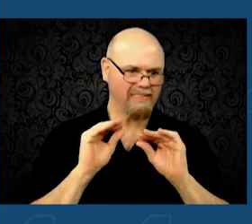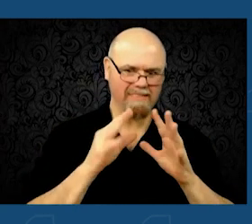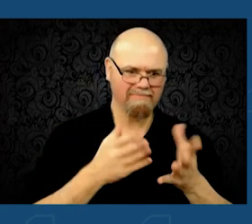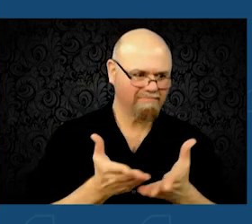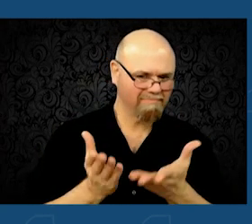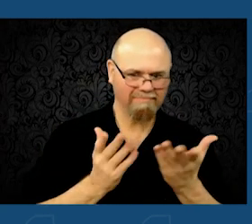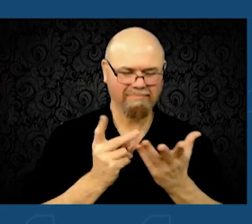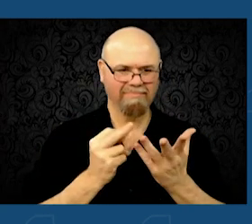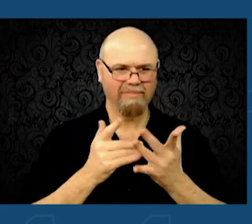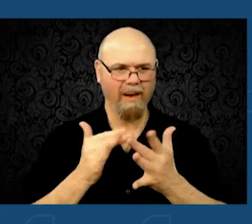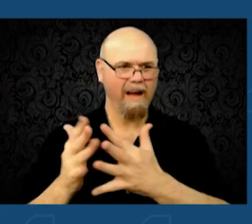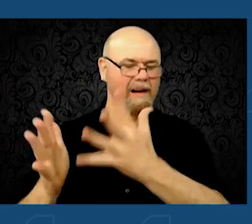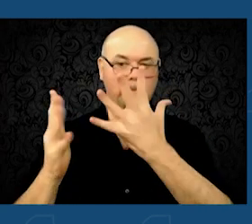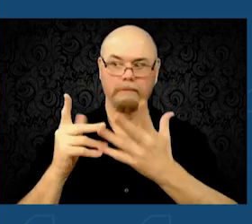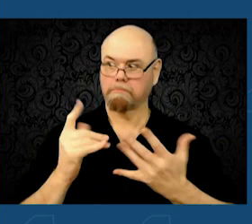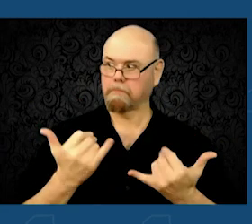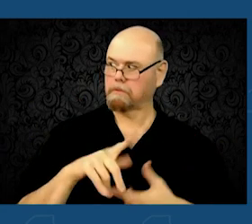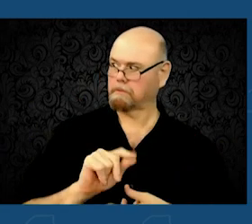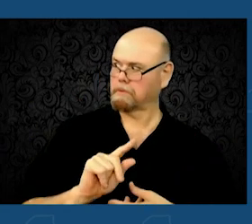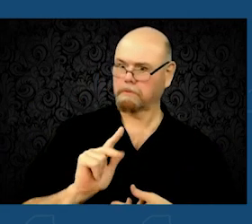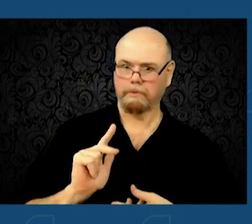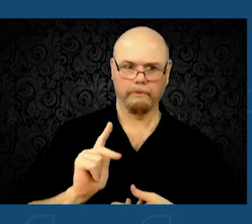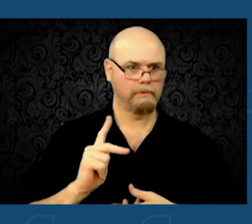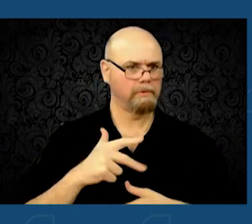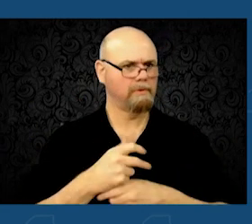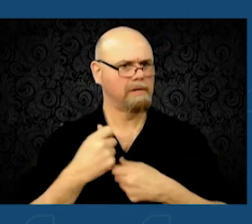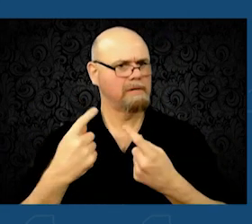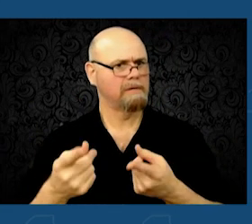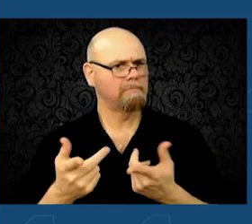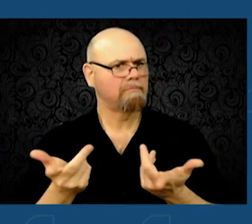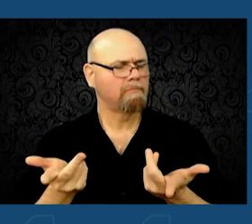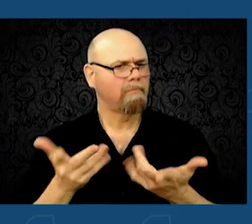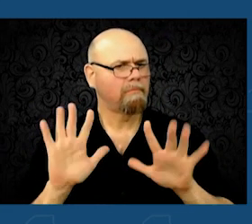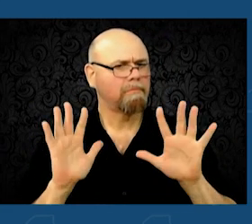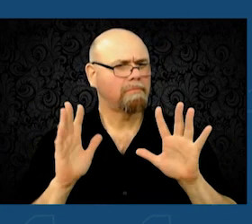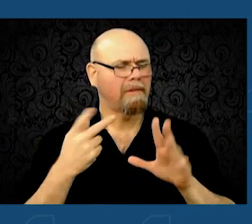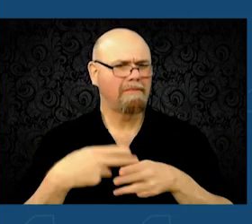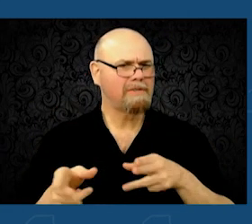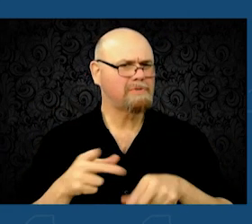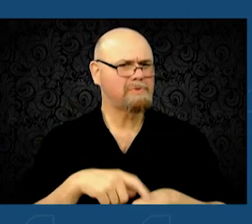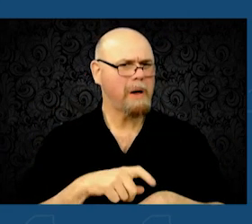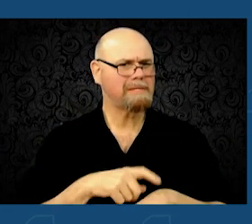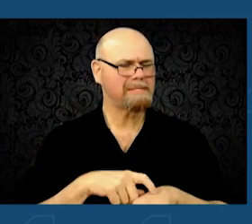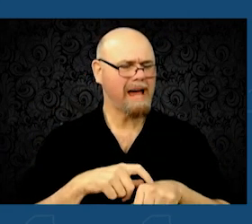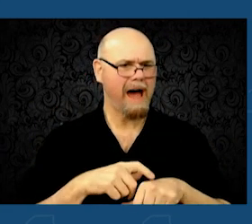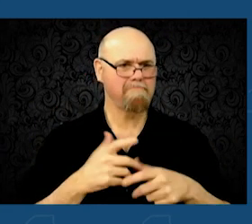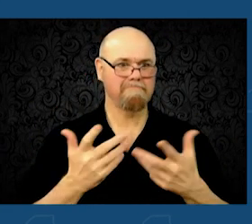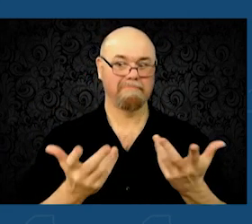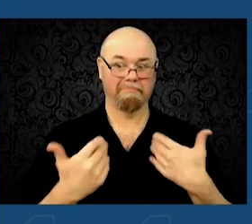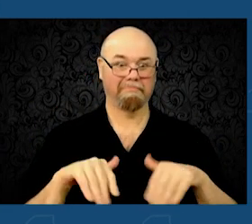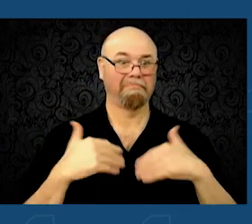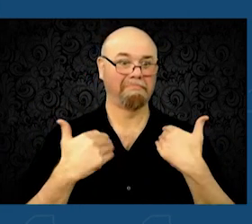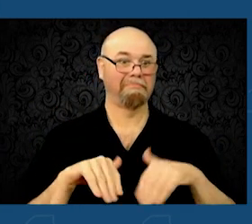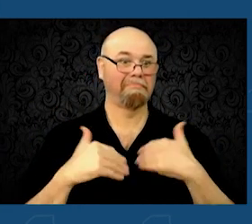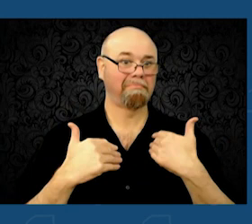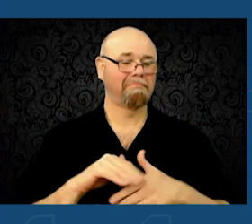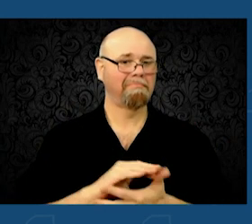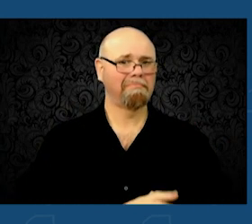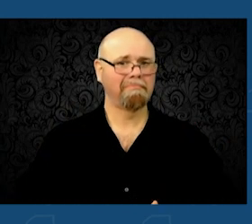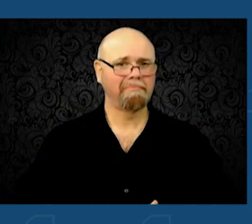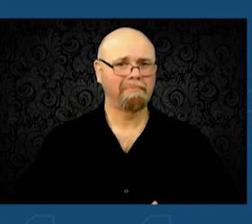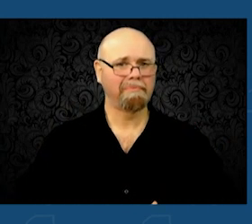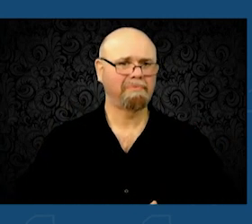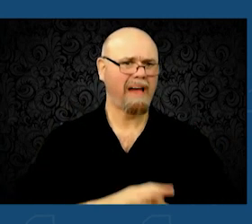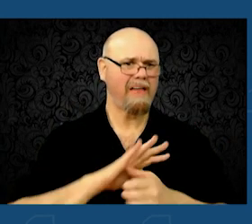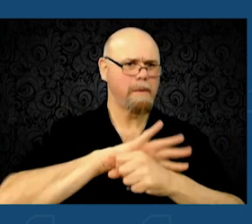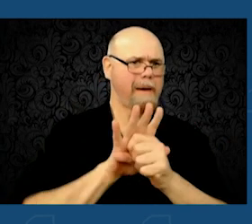ours, the money wasn't there, to where we stand today in a relatively short period of time, especially when you consider the pandemic was in